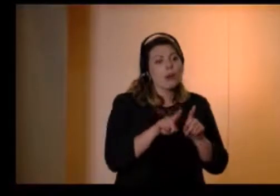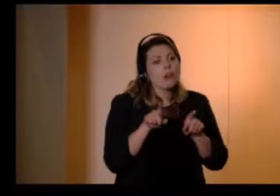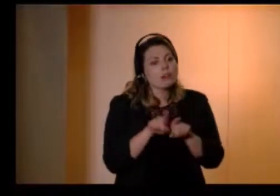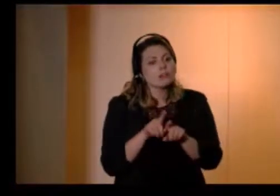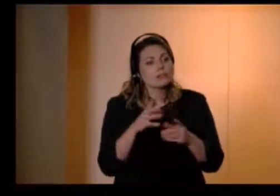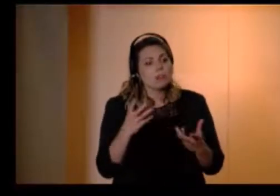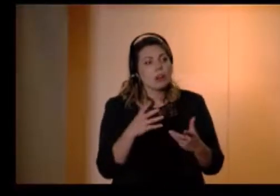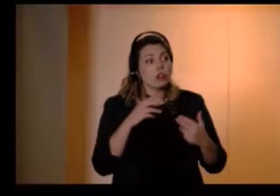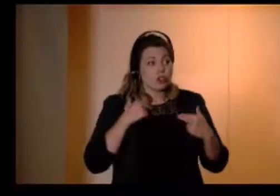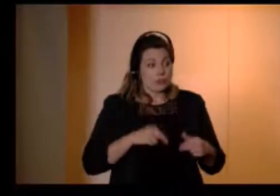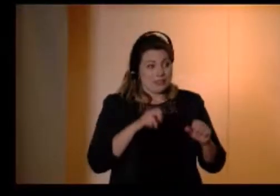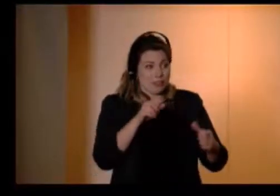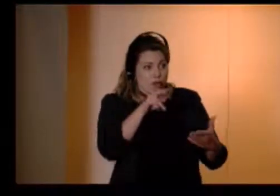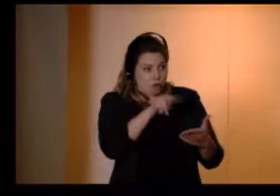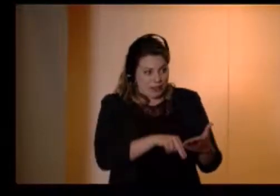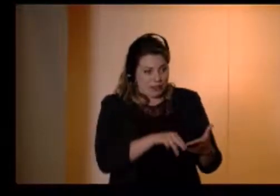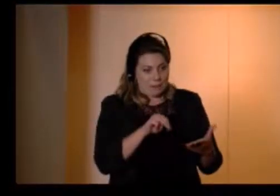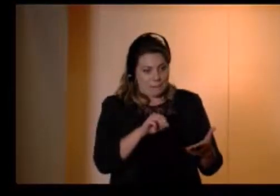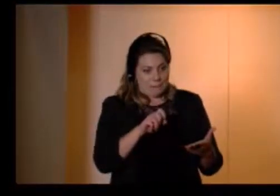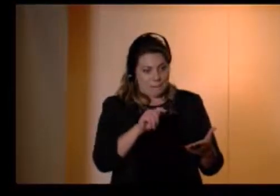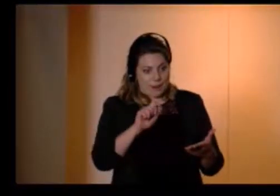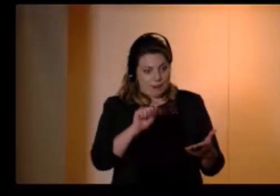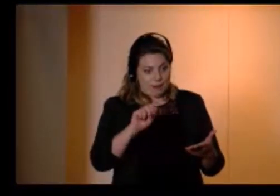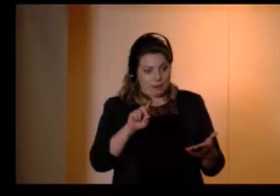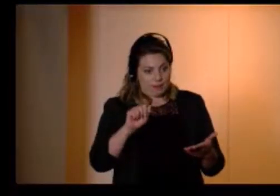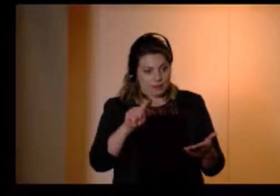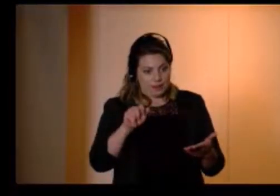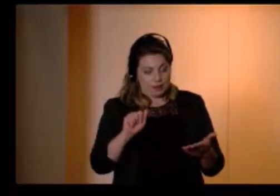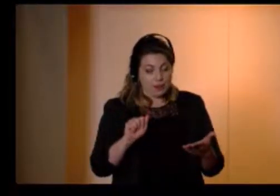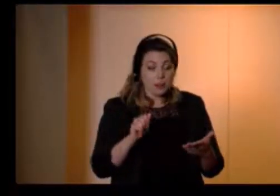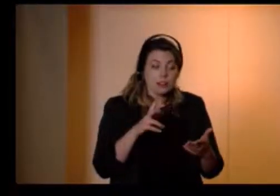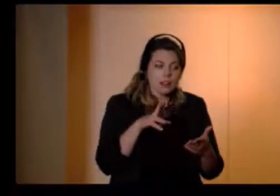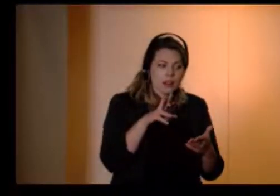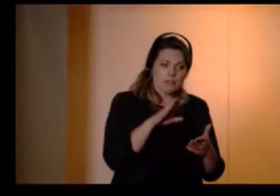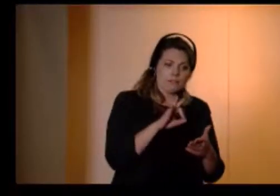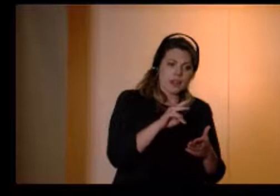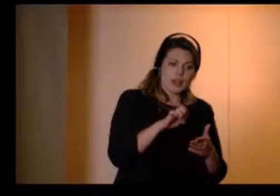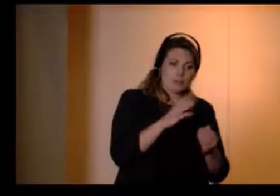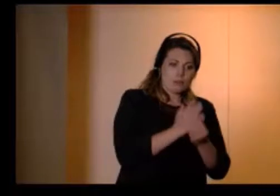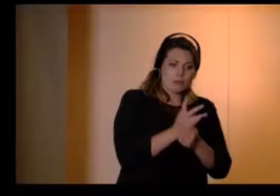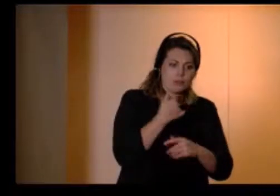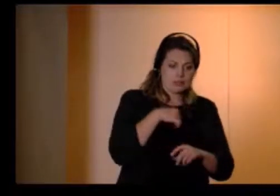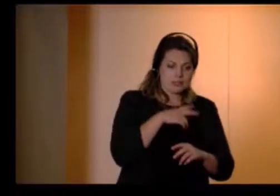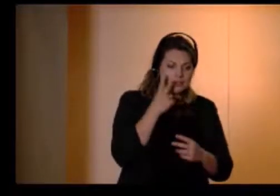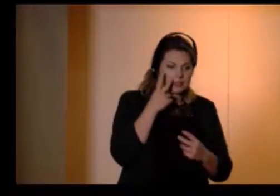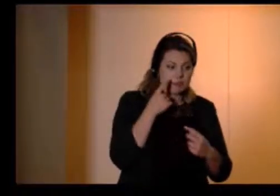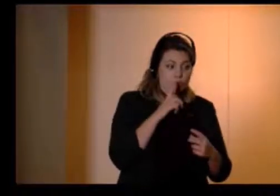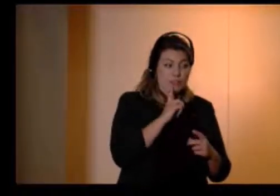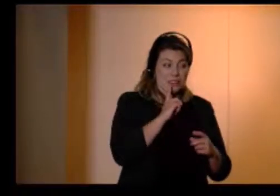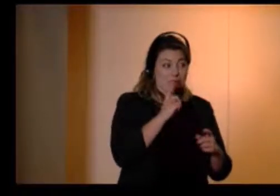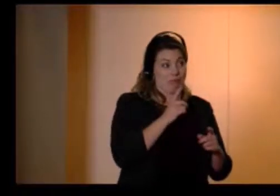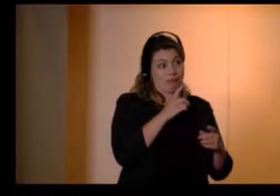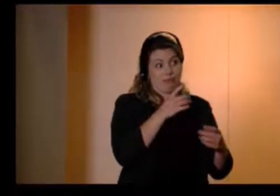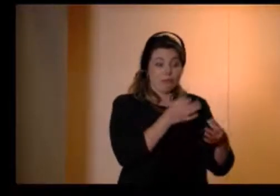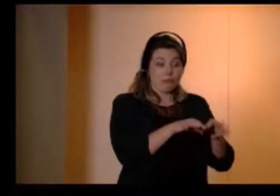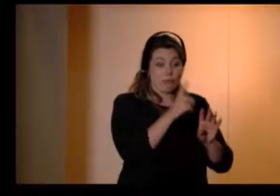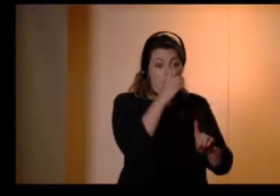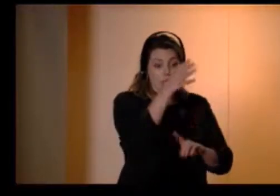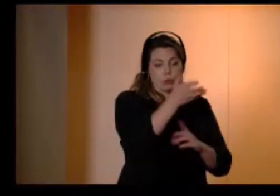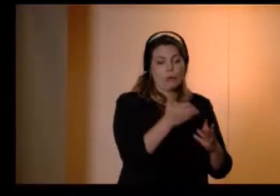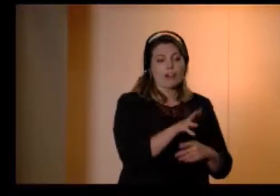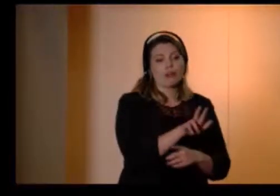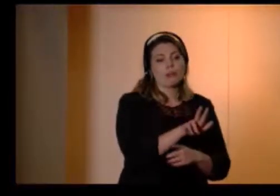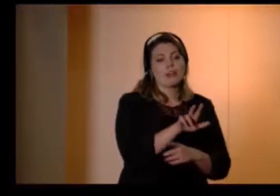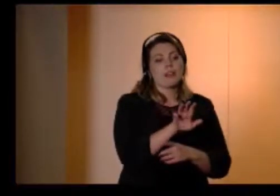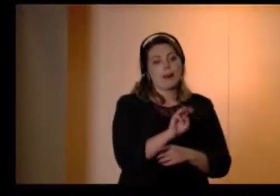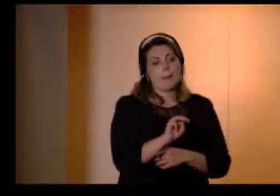metadata. And the file formats that we see as really being impactful for the future are 3MF, which is the